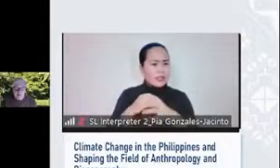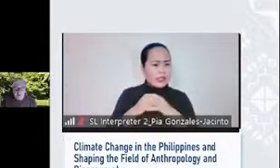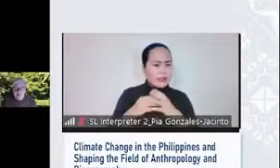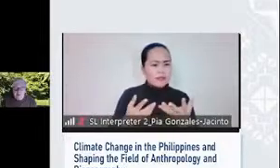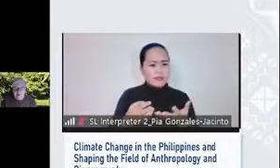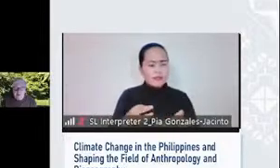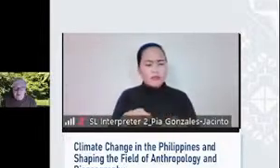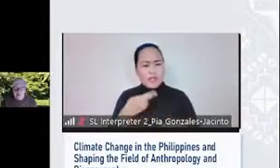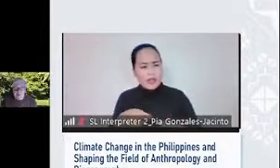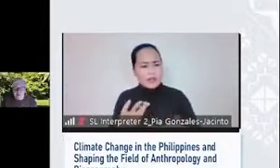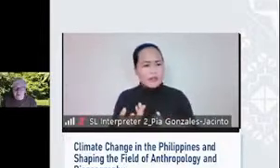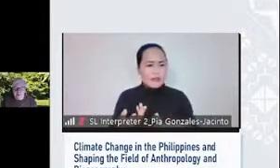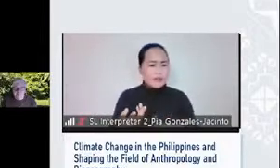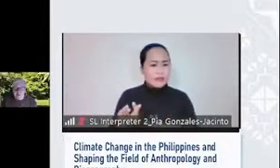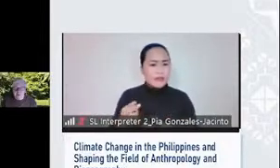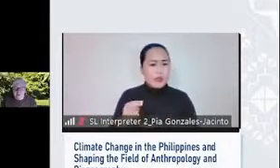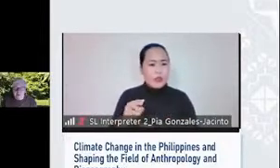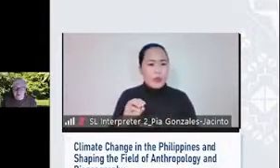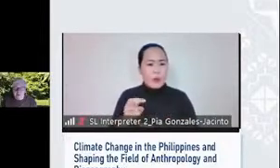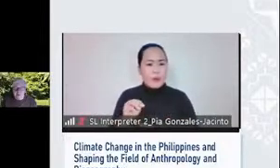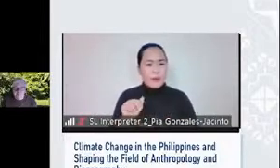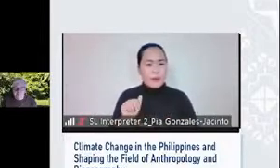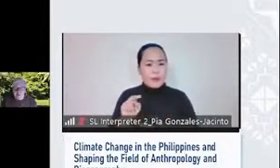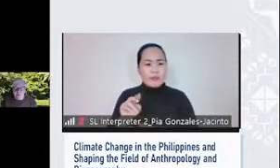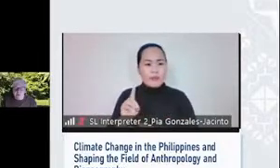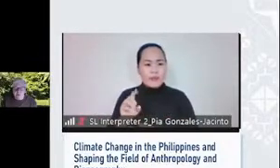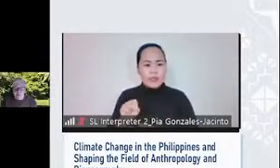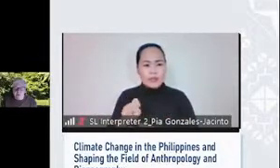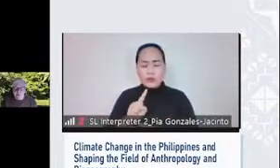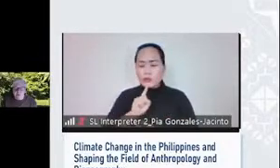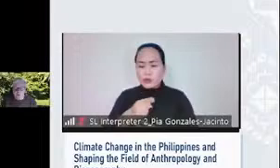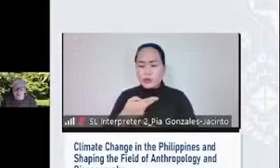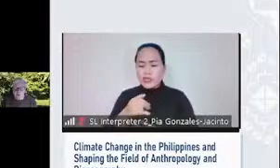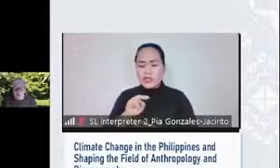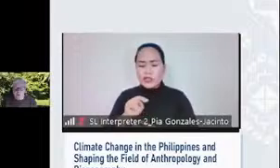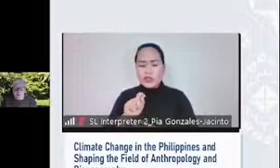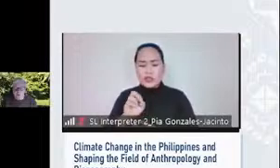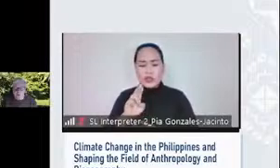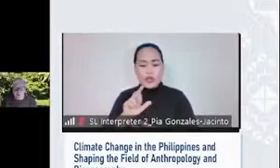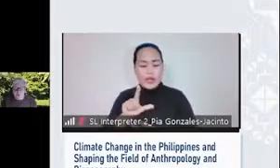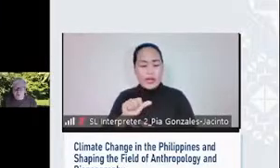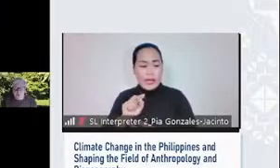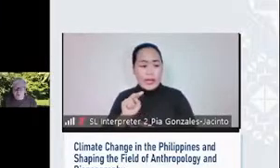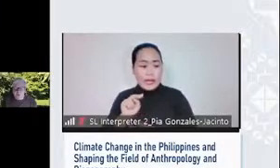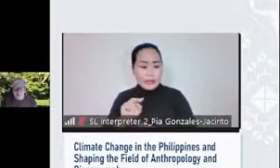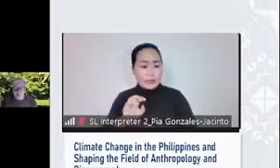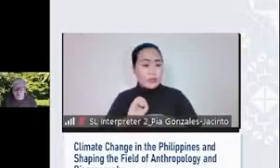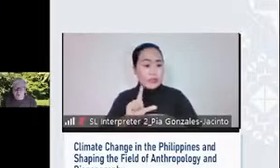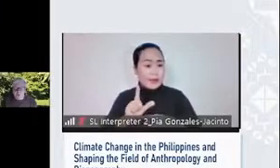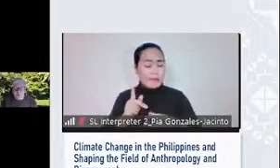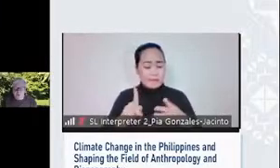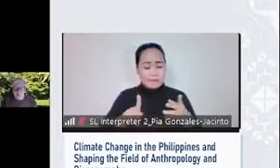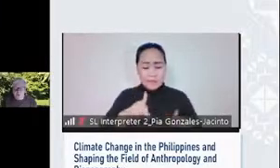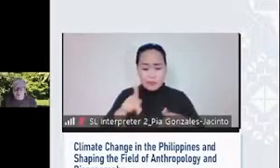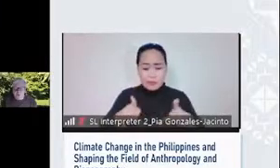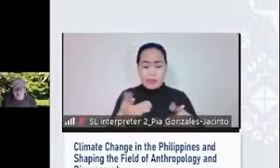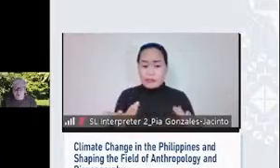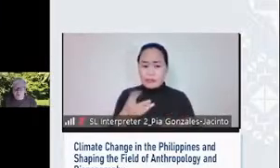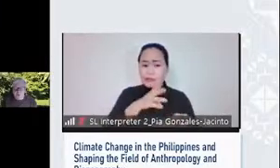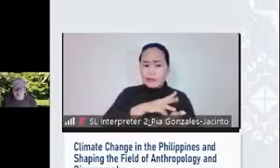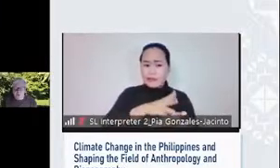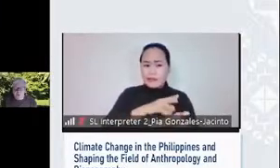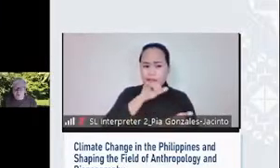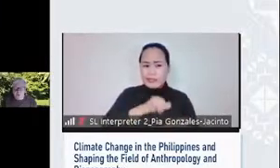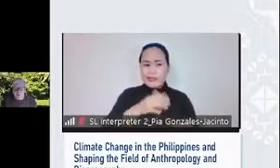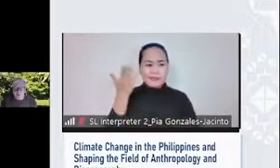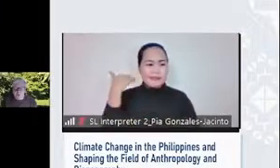These nomads were the original interland peoples of the coast, much like the highlands people in the interior of Southeast Asia,